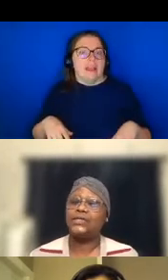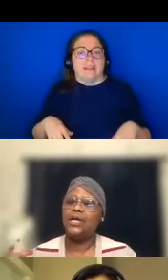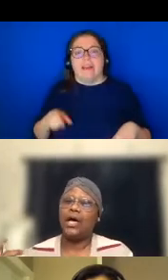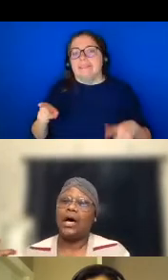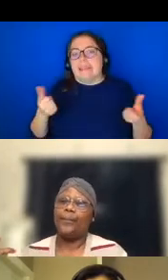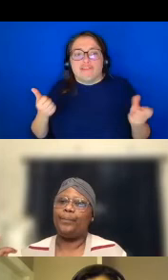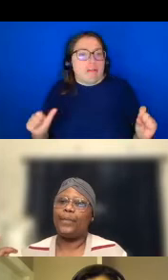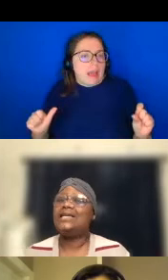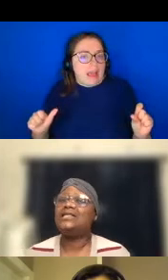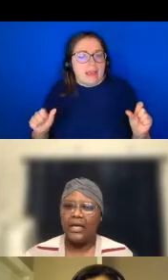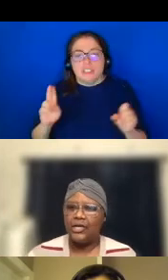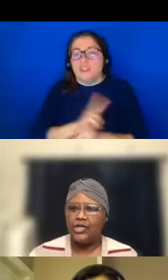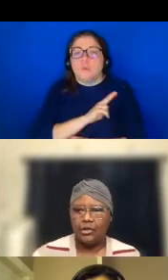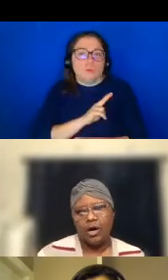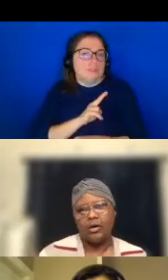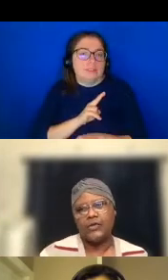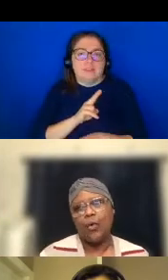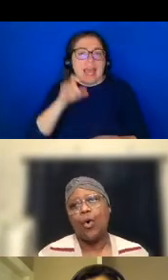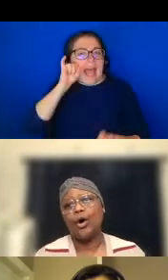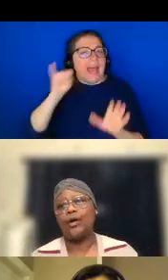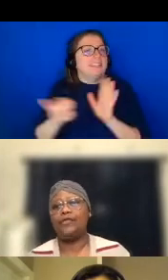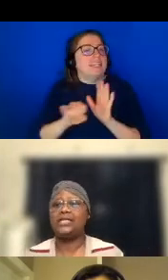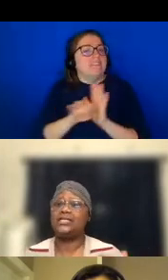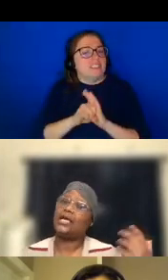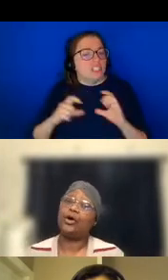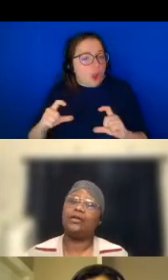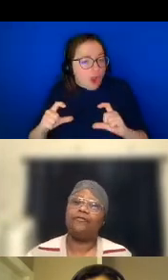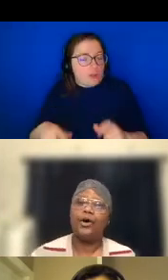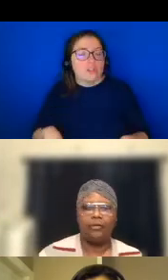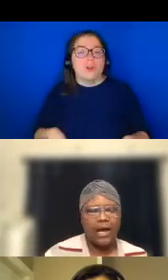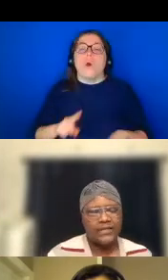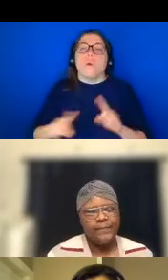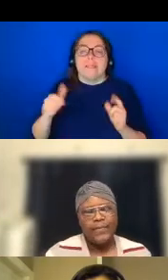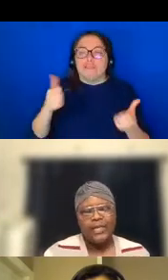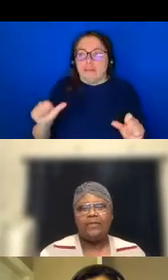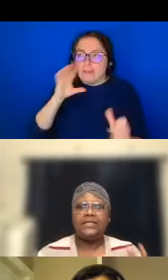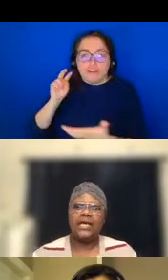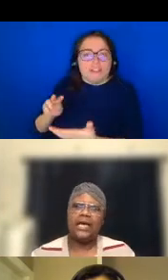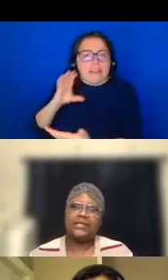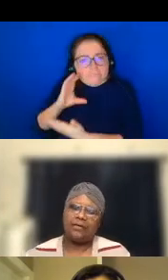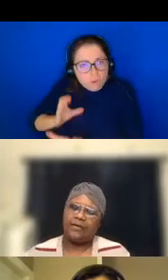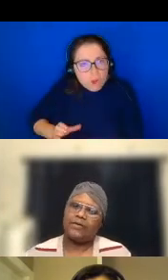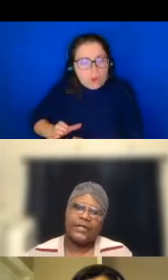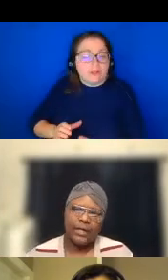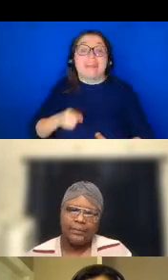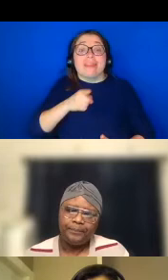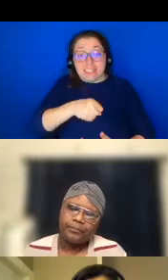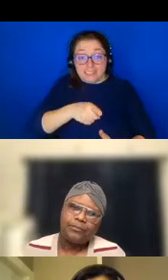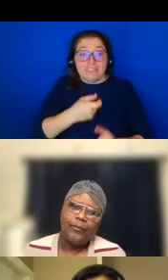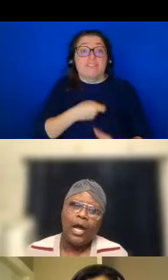use identification cards, or they take a look at photographs. This is a case out of